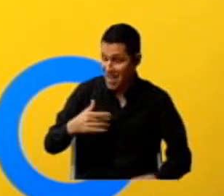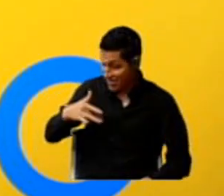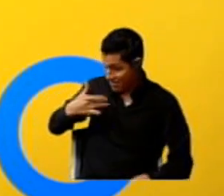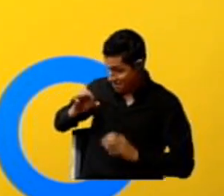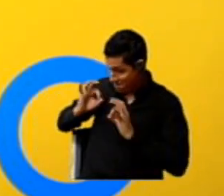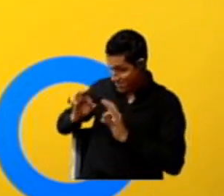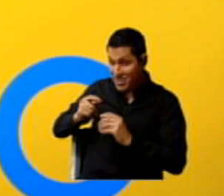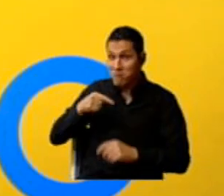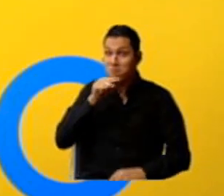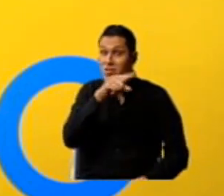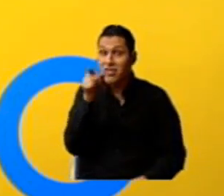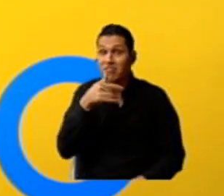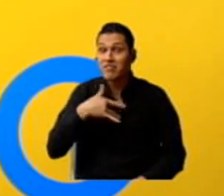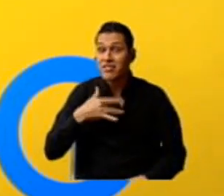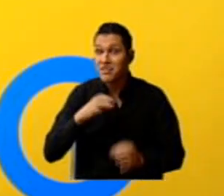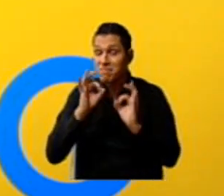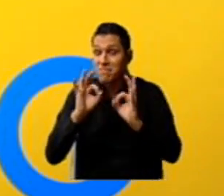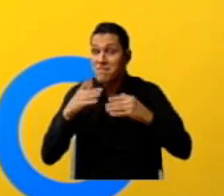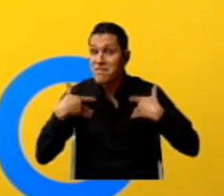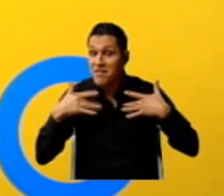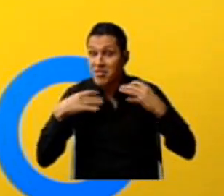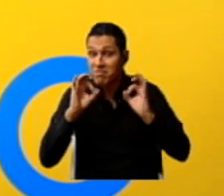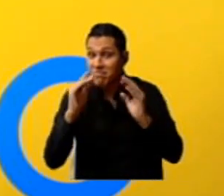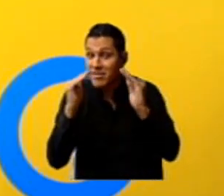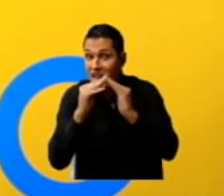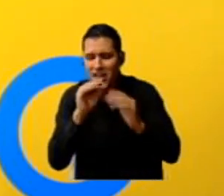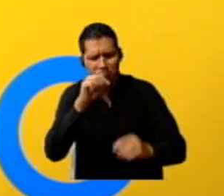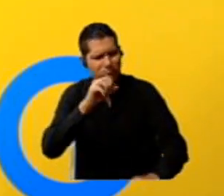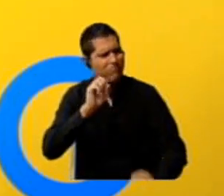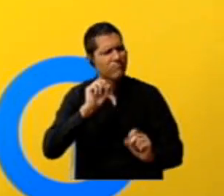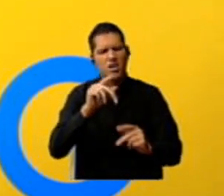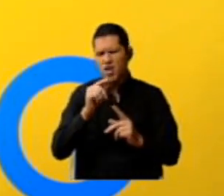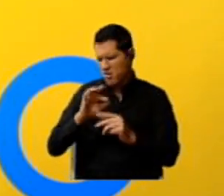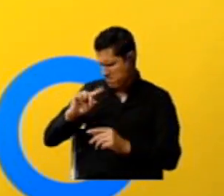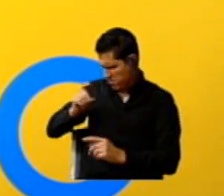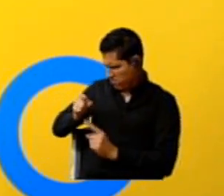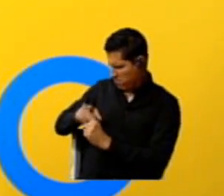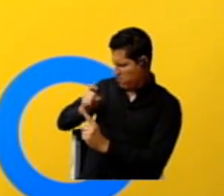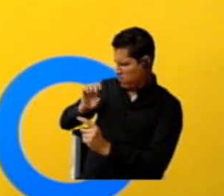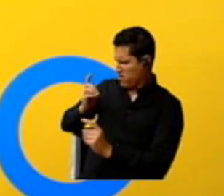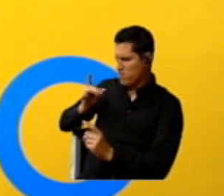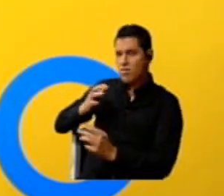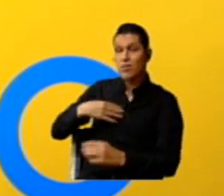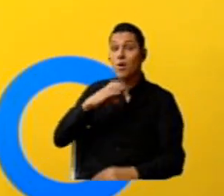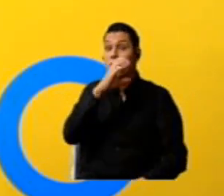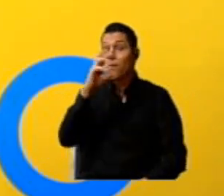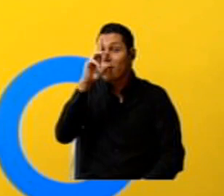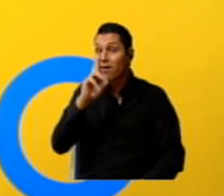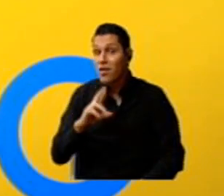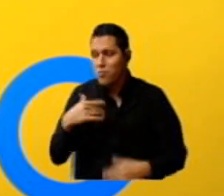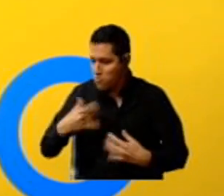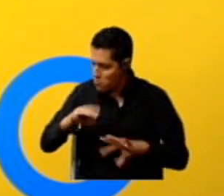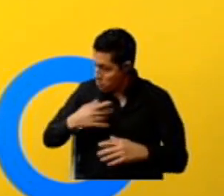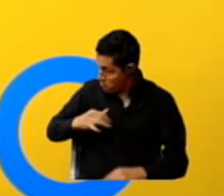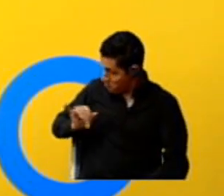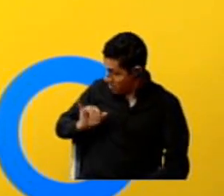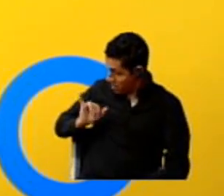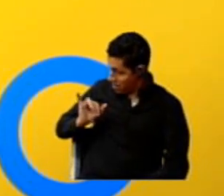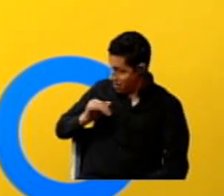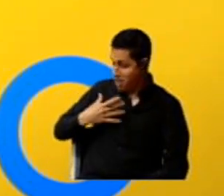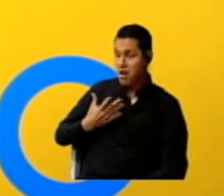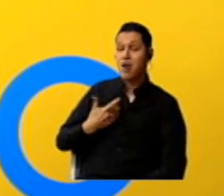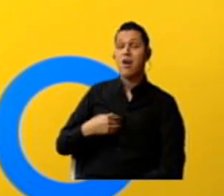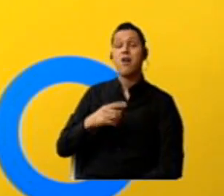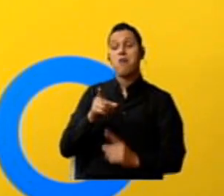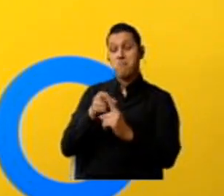home? Yeah. That's the attitude. And where are you from? I am from Costa Rica. Oh, you're from Costa